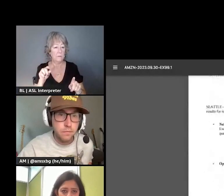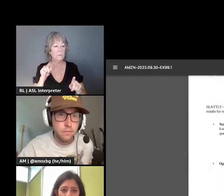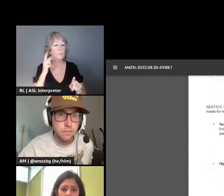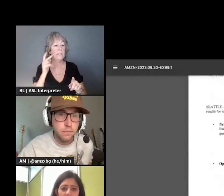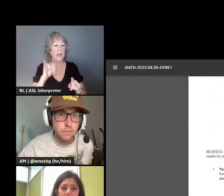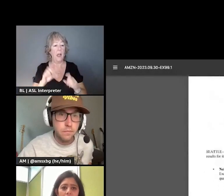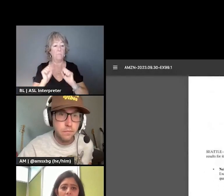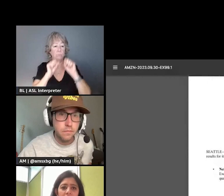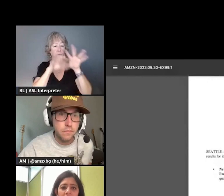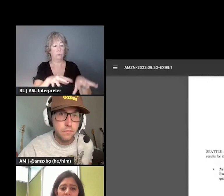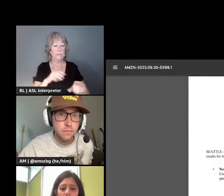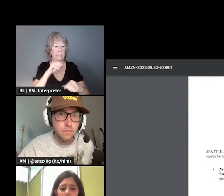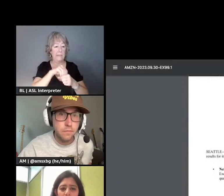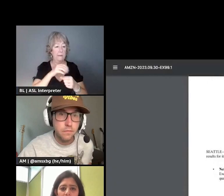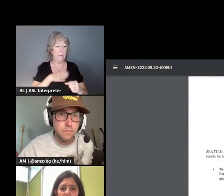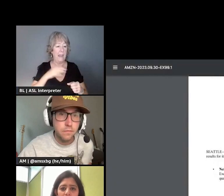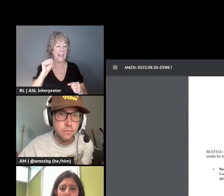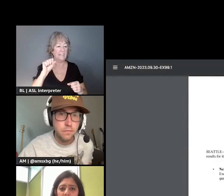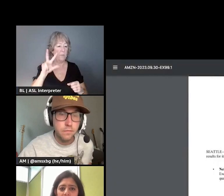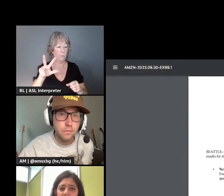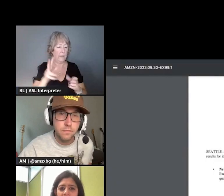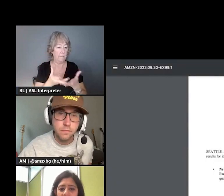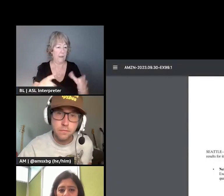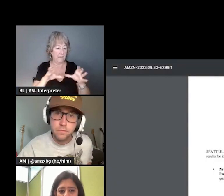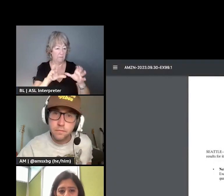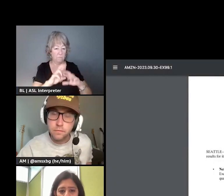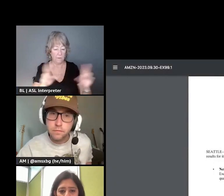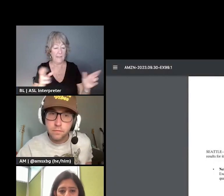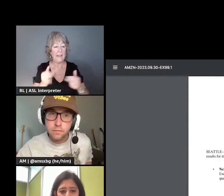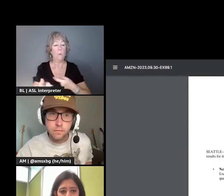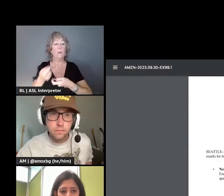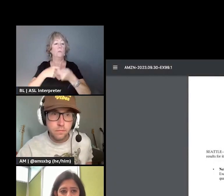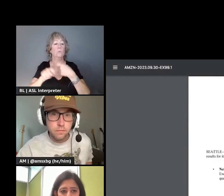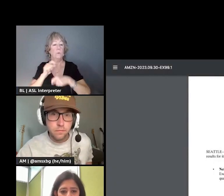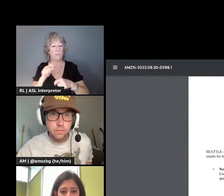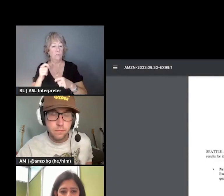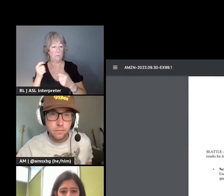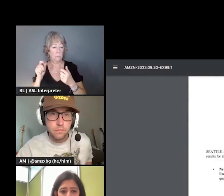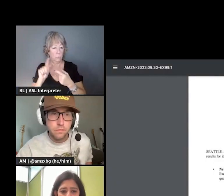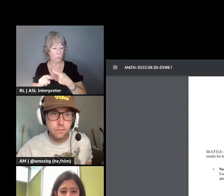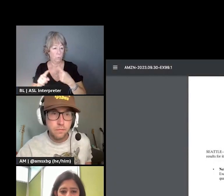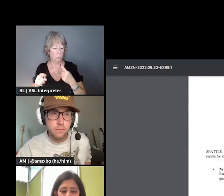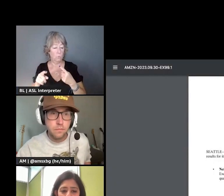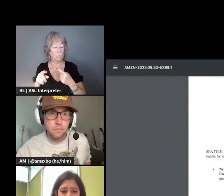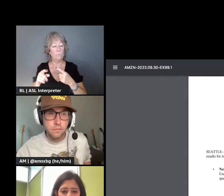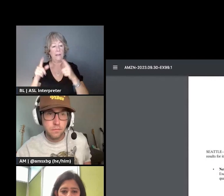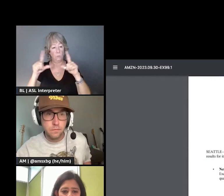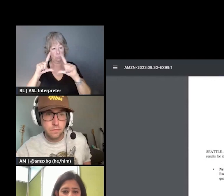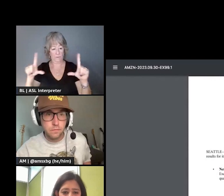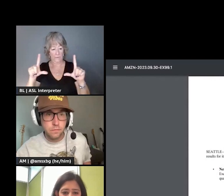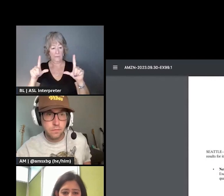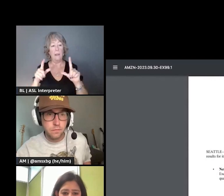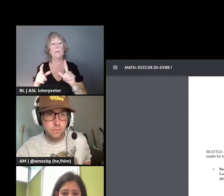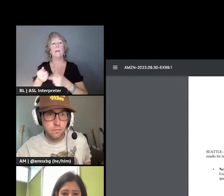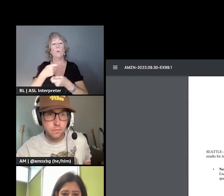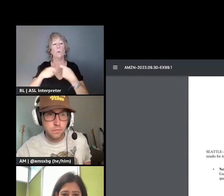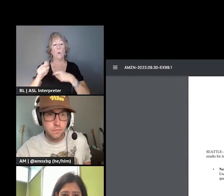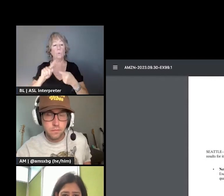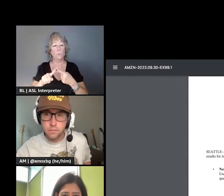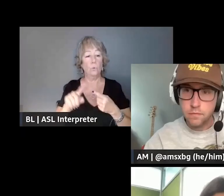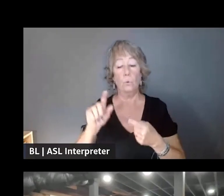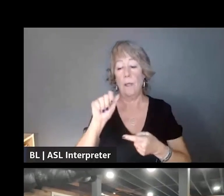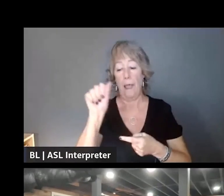bucket. And now I'm going to switch screens again and go to Amazon Amazon